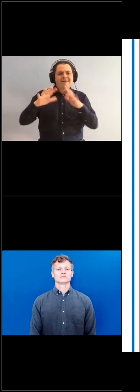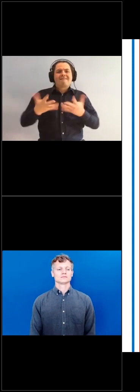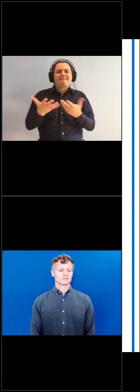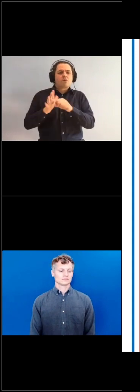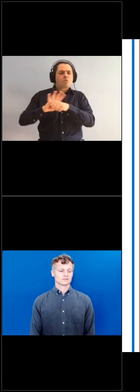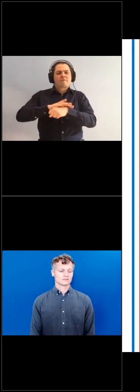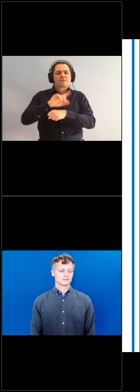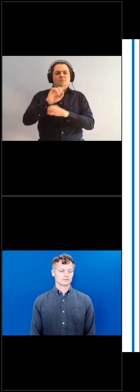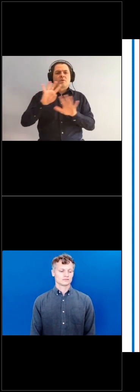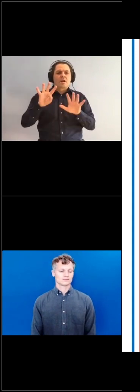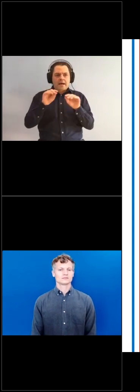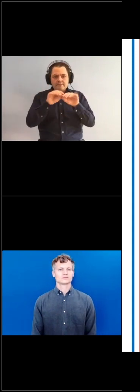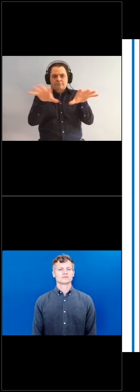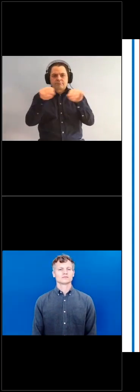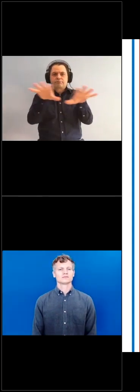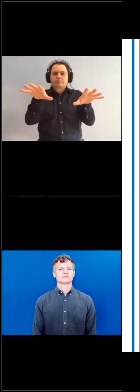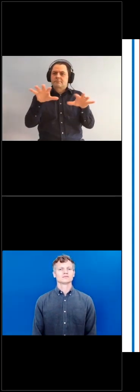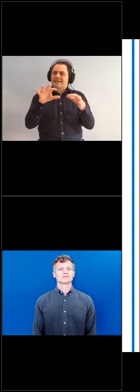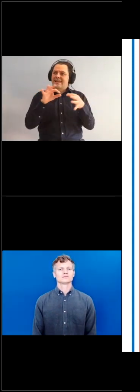different types of impairments.